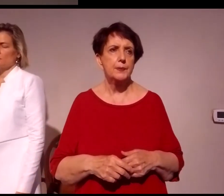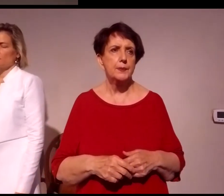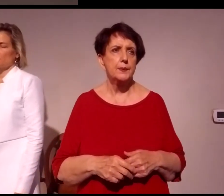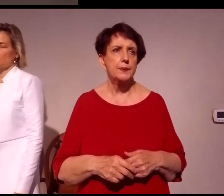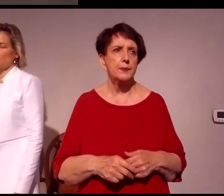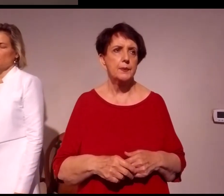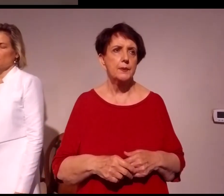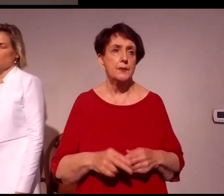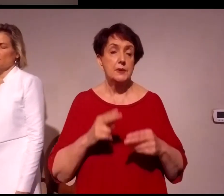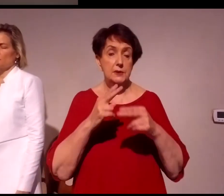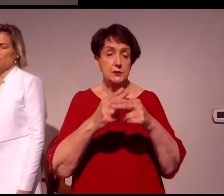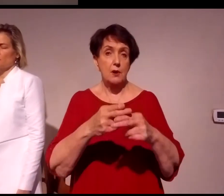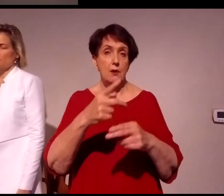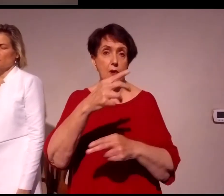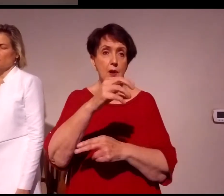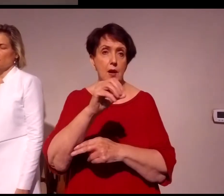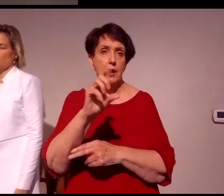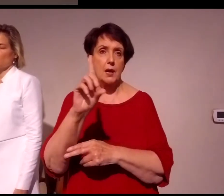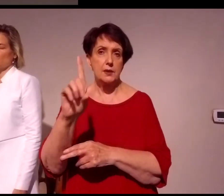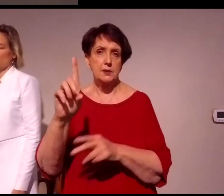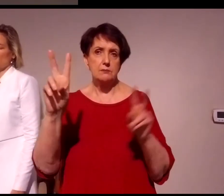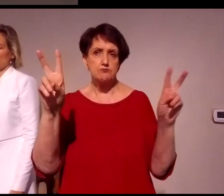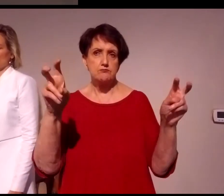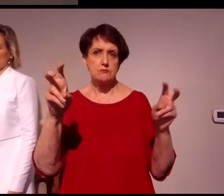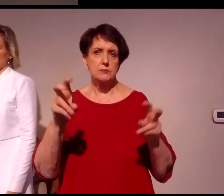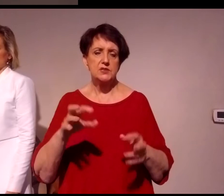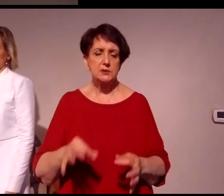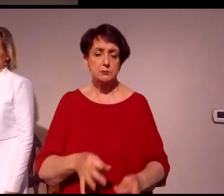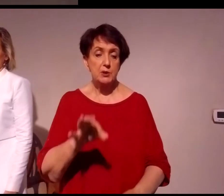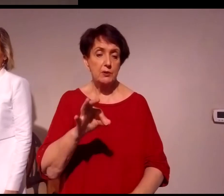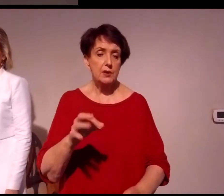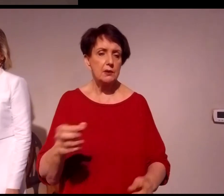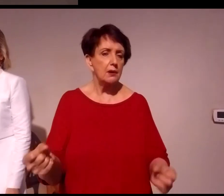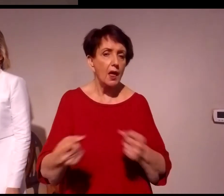We call it God, Spirit, love.